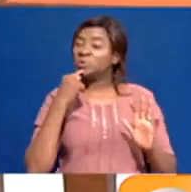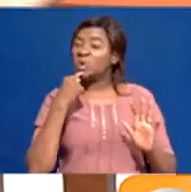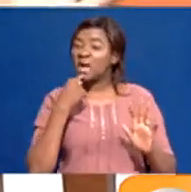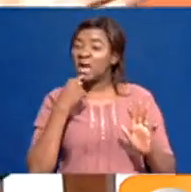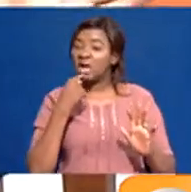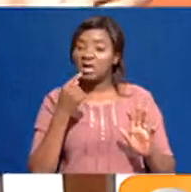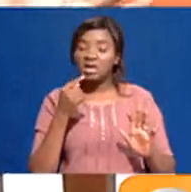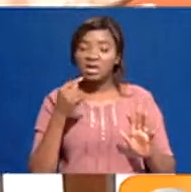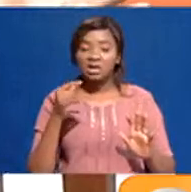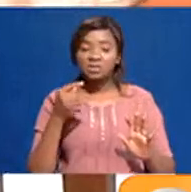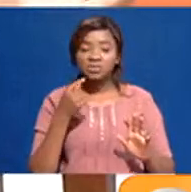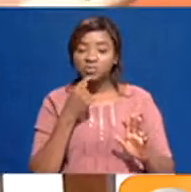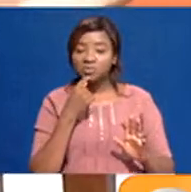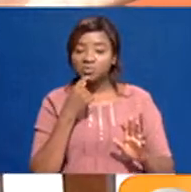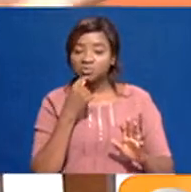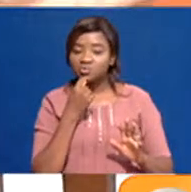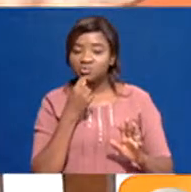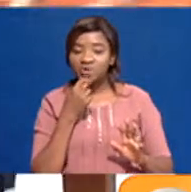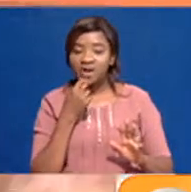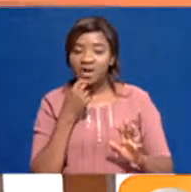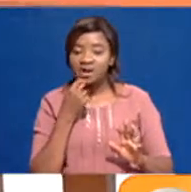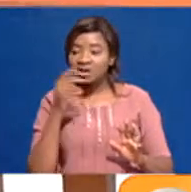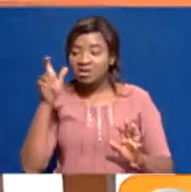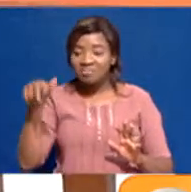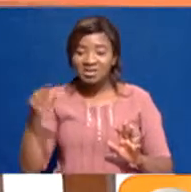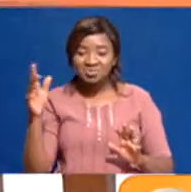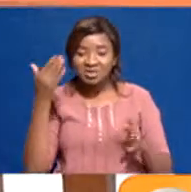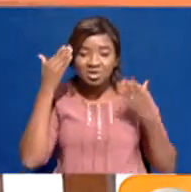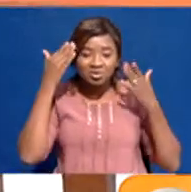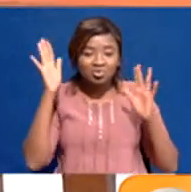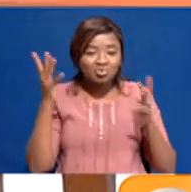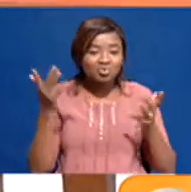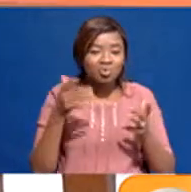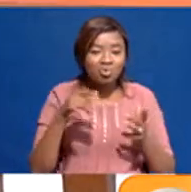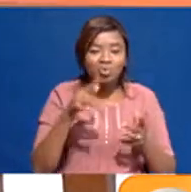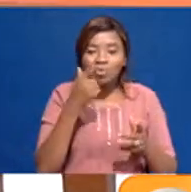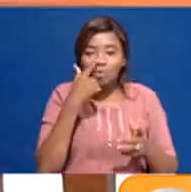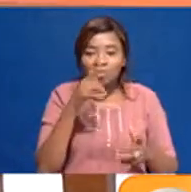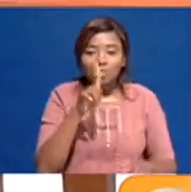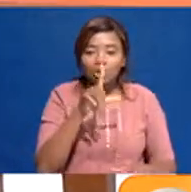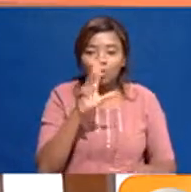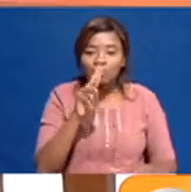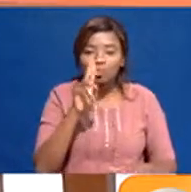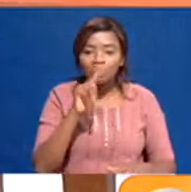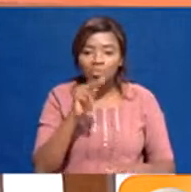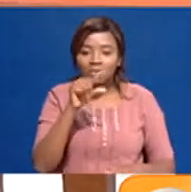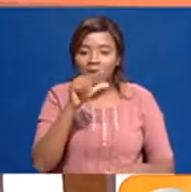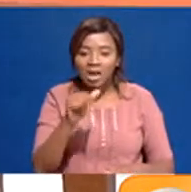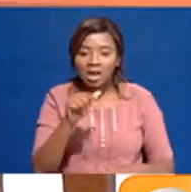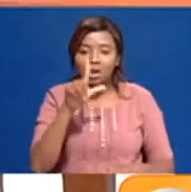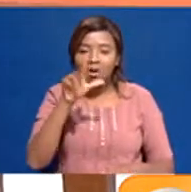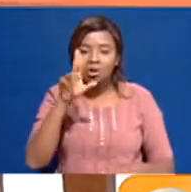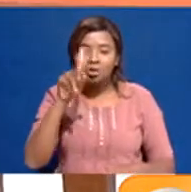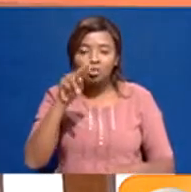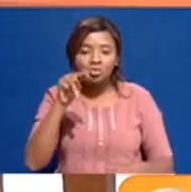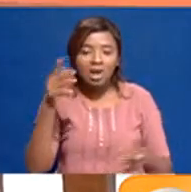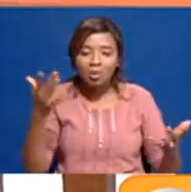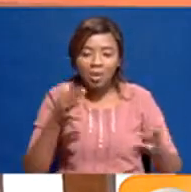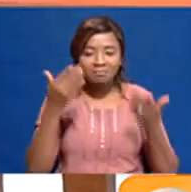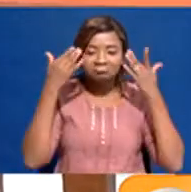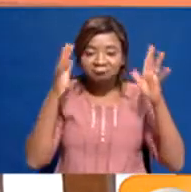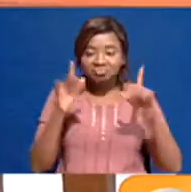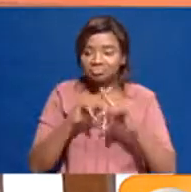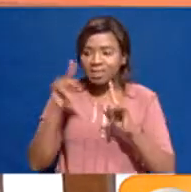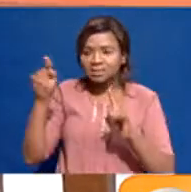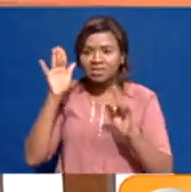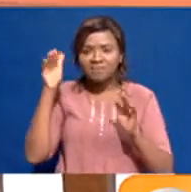where Lunga Lunga is. Right? Yeah. that exposure is not there. Yet as a country,